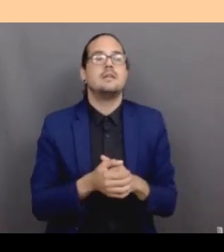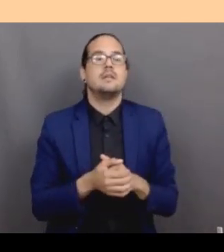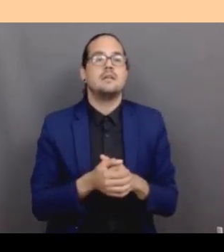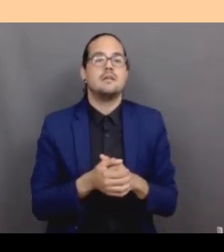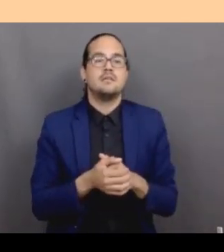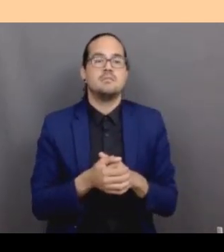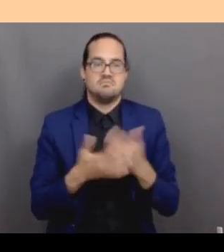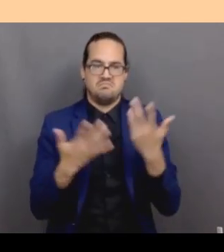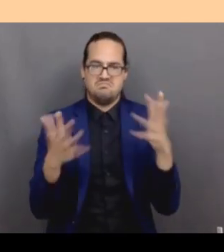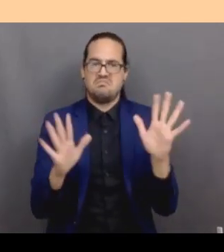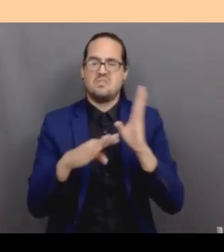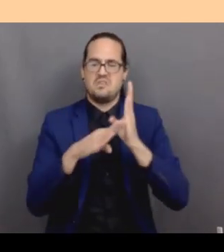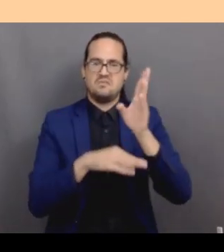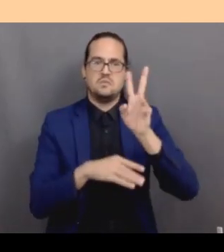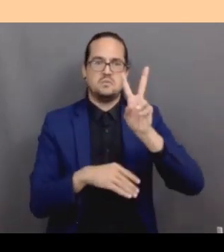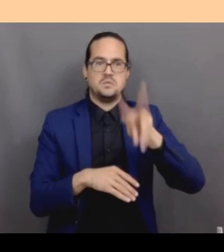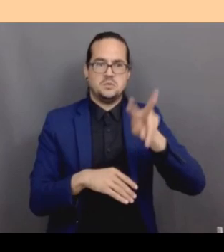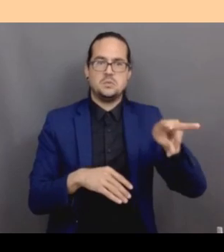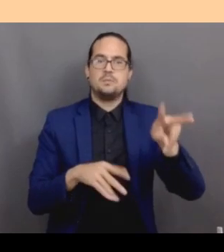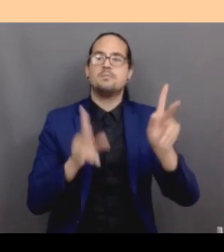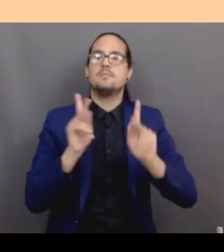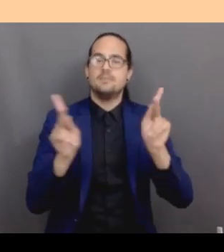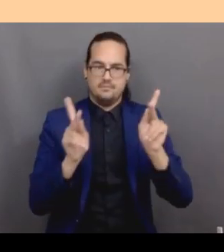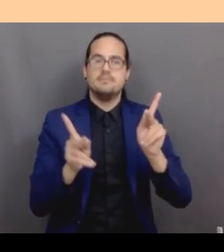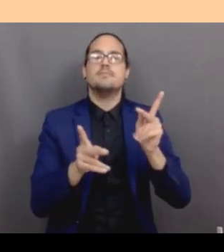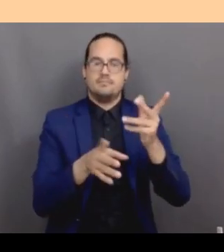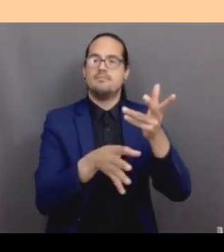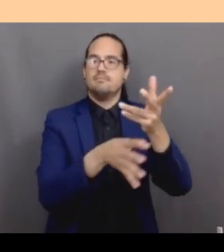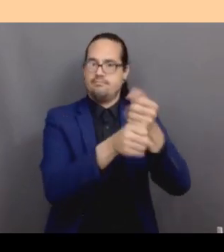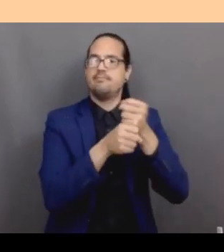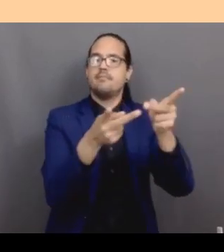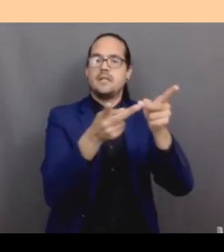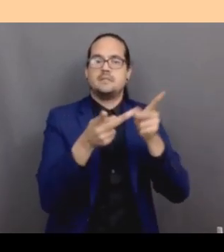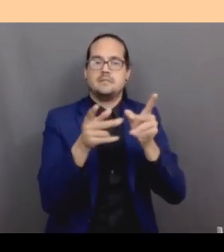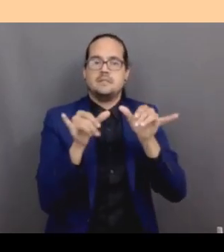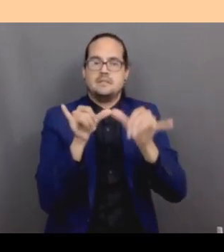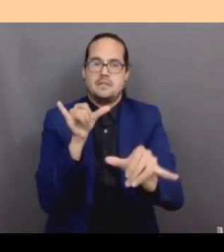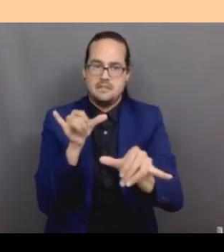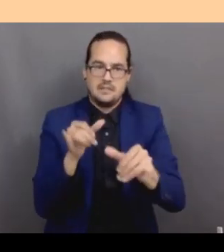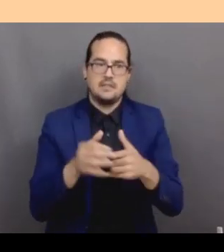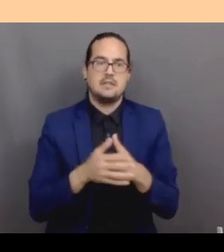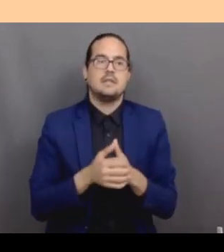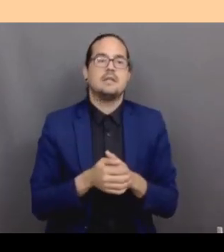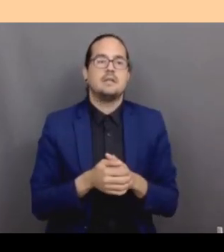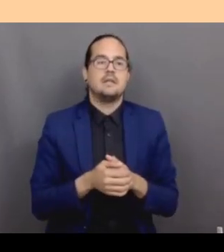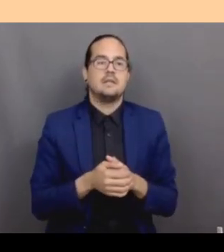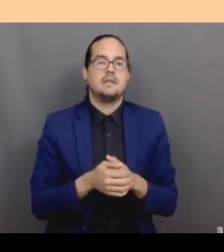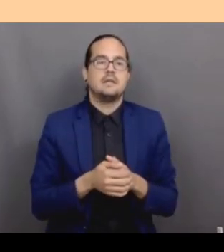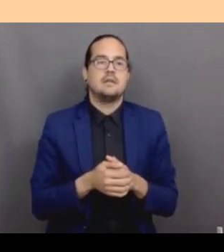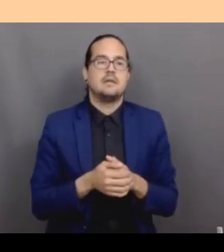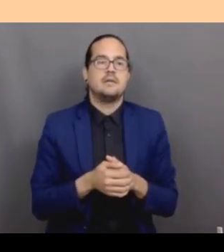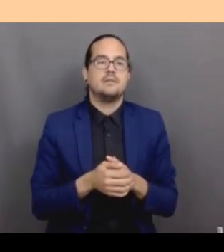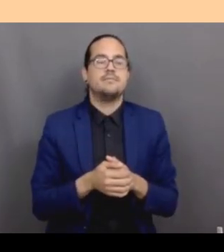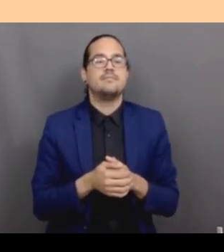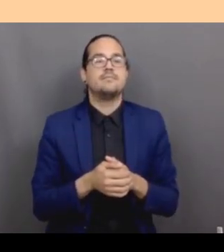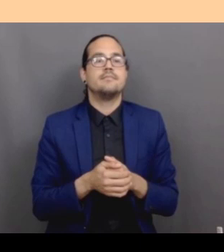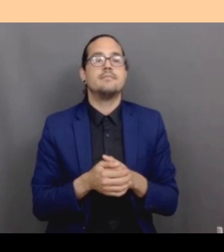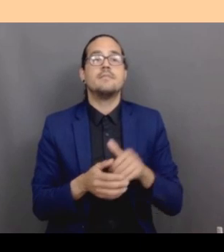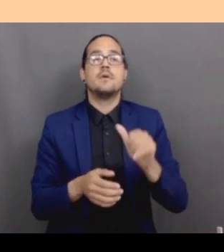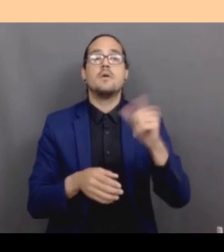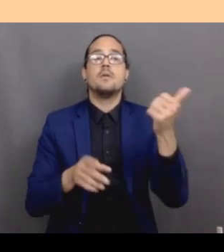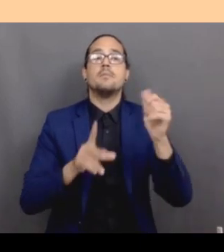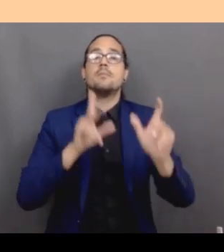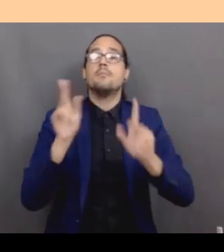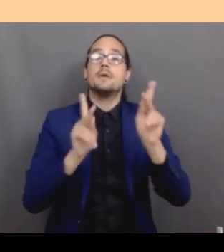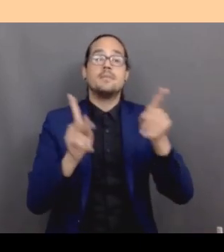the residents that have already been in our shelters in Marin. We are really working to make sure our